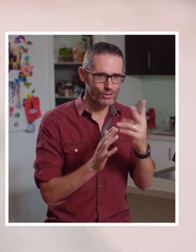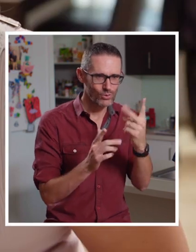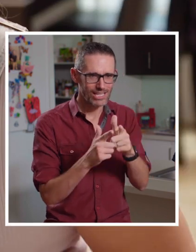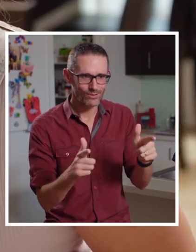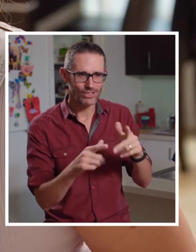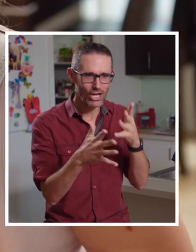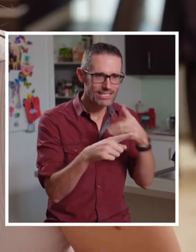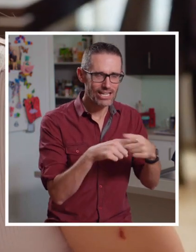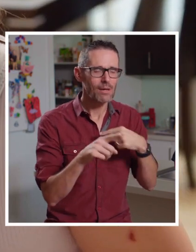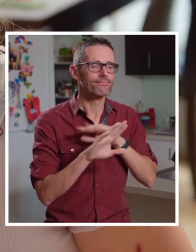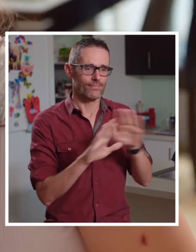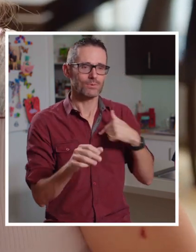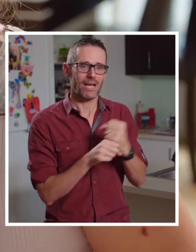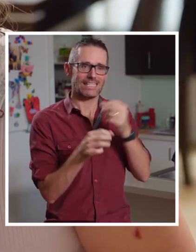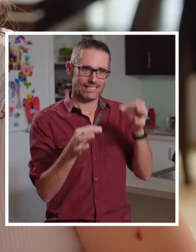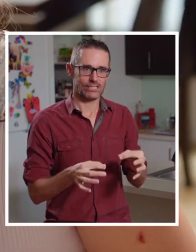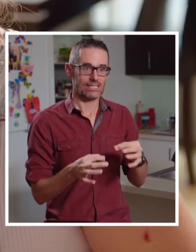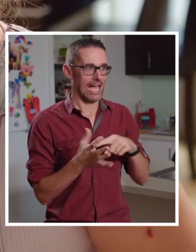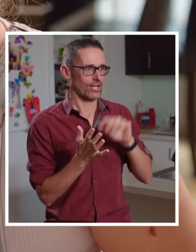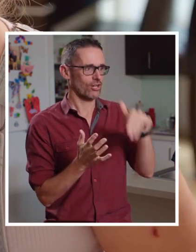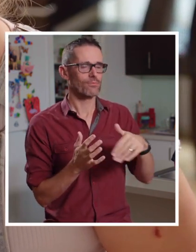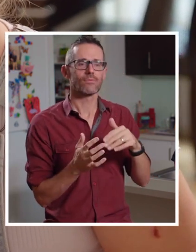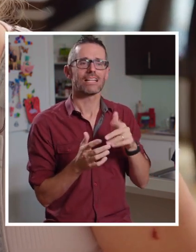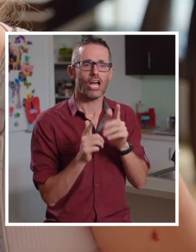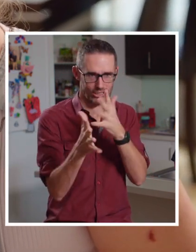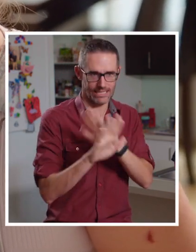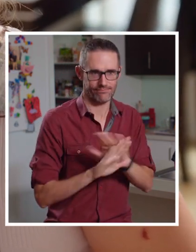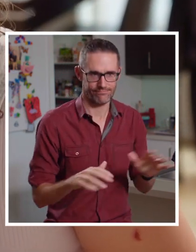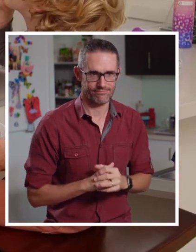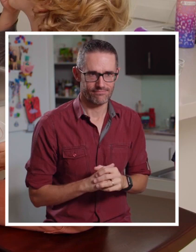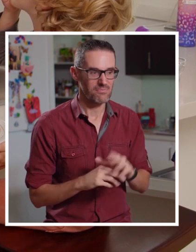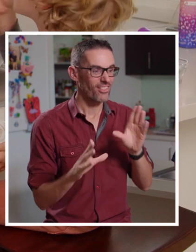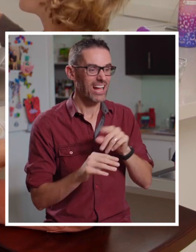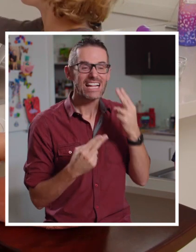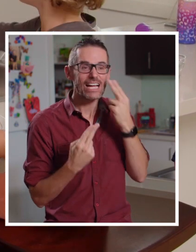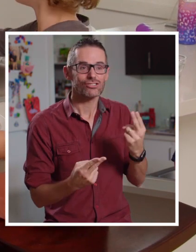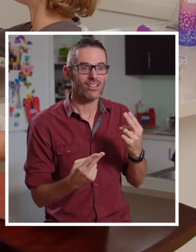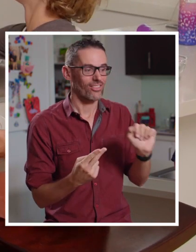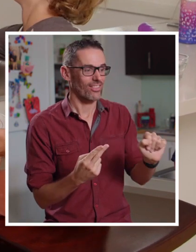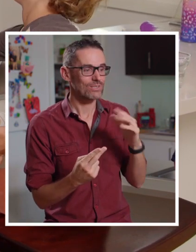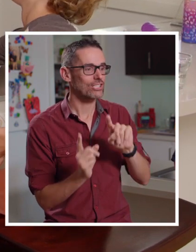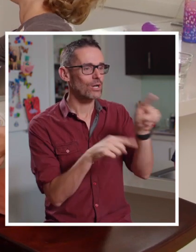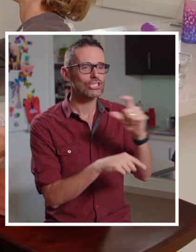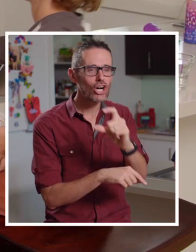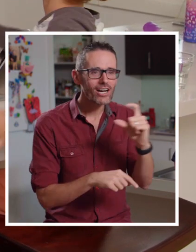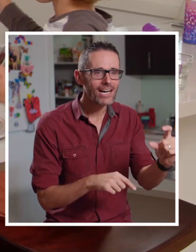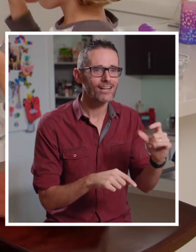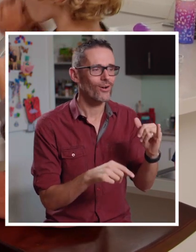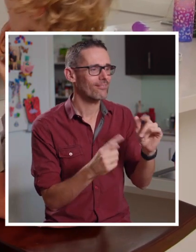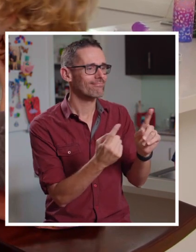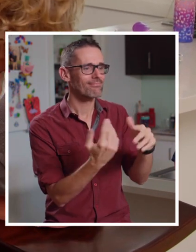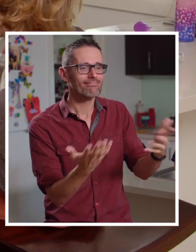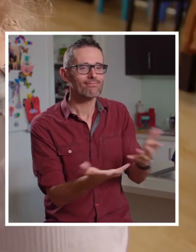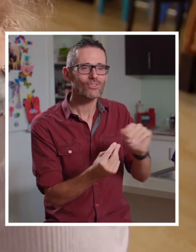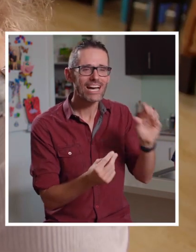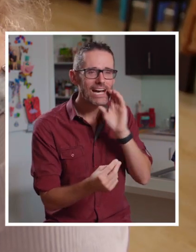develop both languages at the same time, but then we ultimately made a decision to just use AUSLAN in the home, and then naturally as they